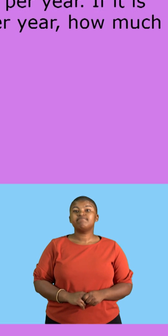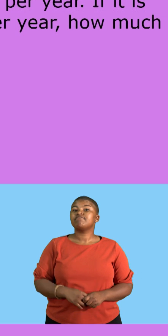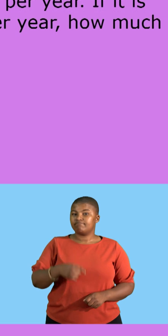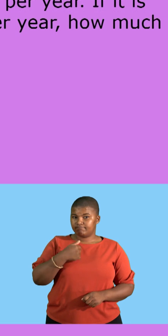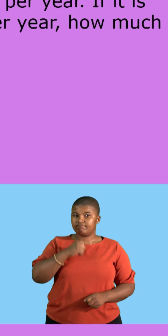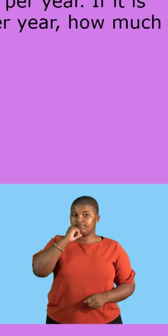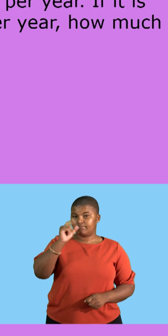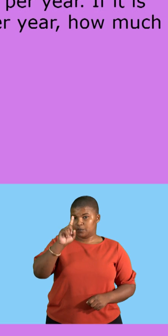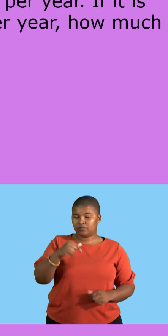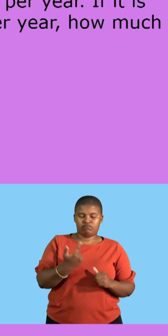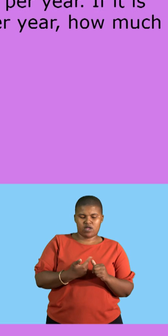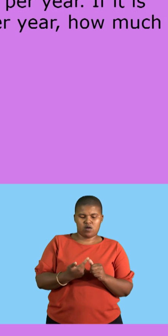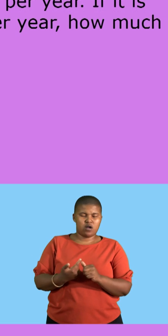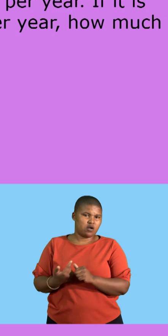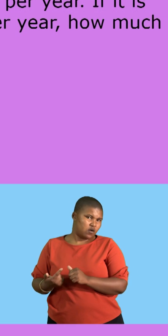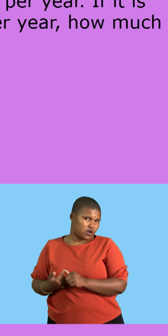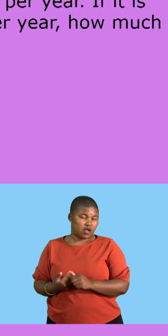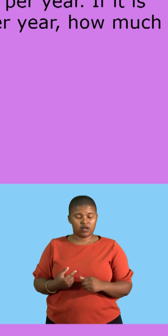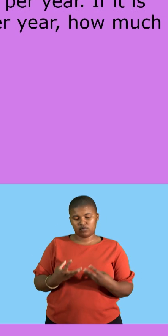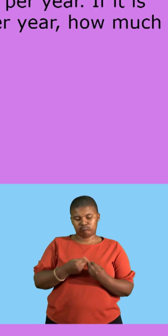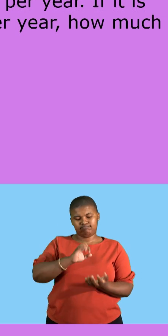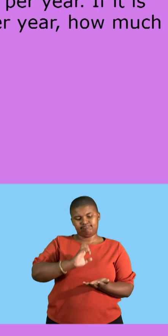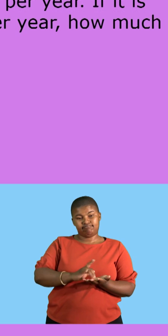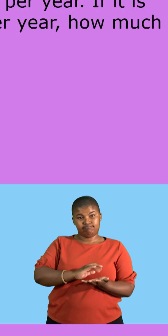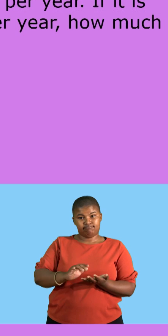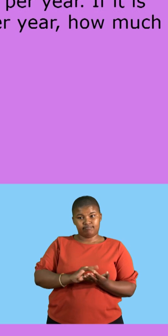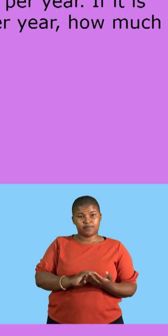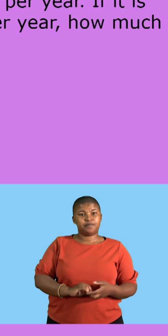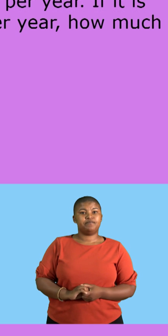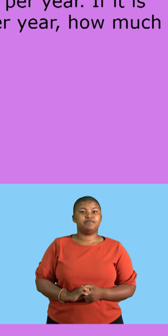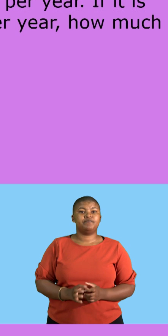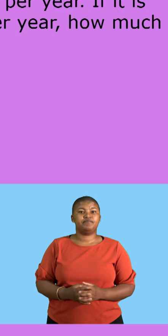and we are going to calculate it with our calculators.